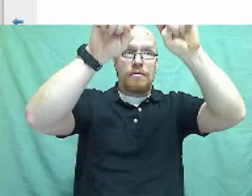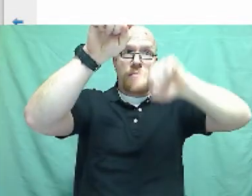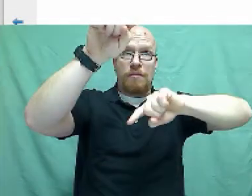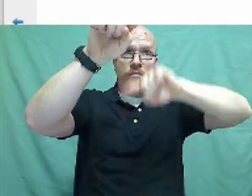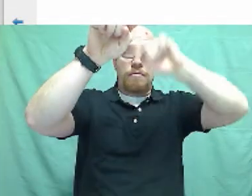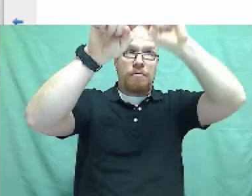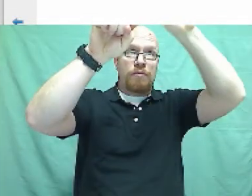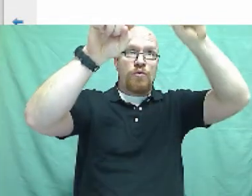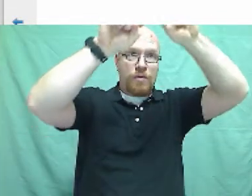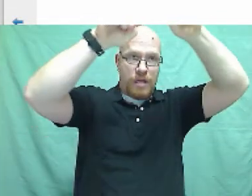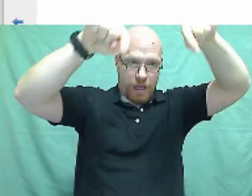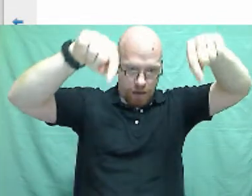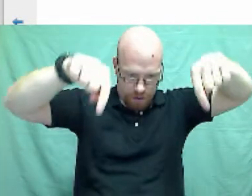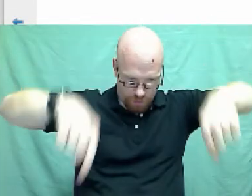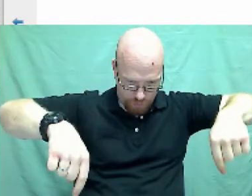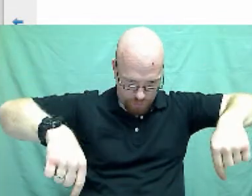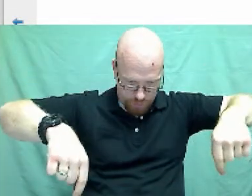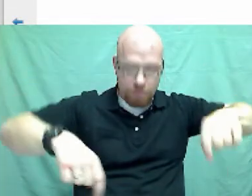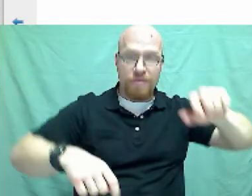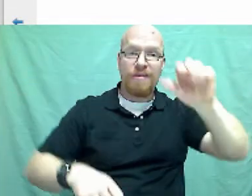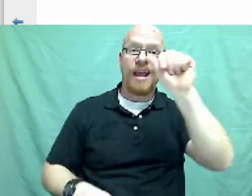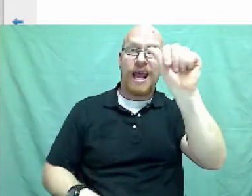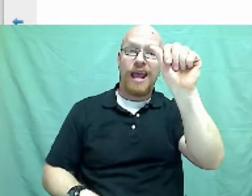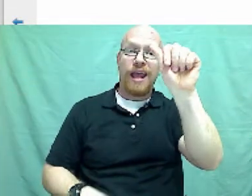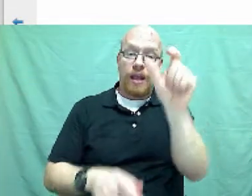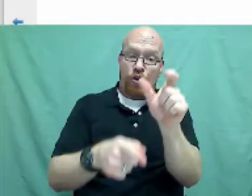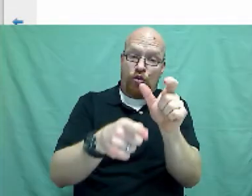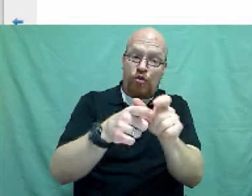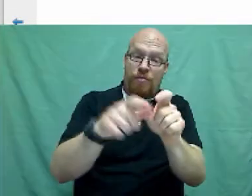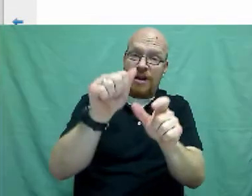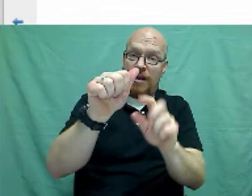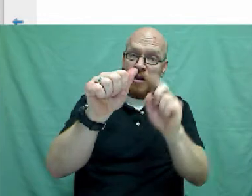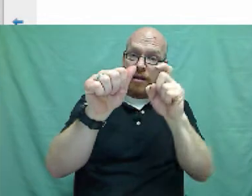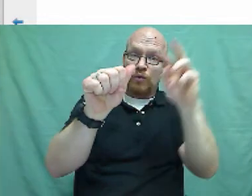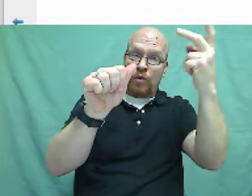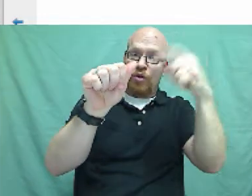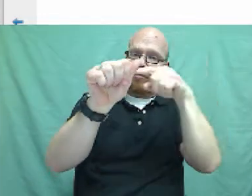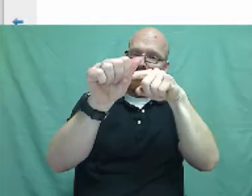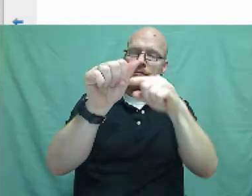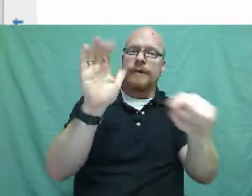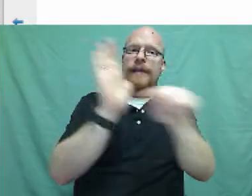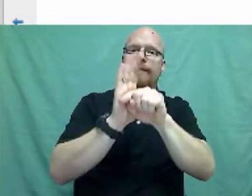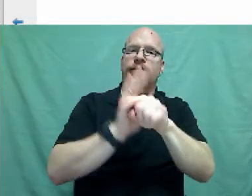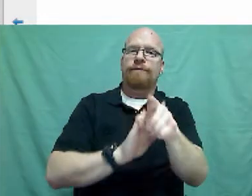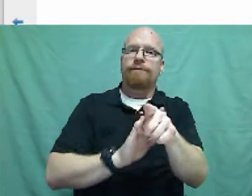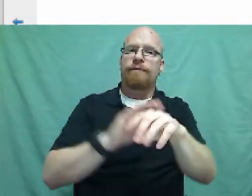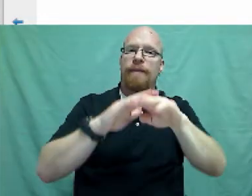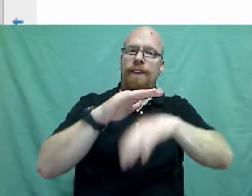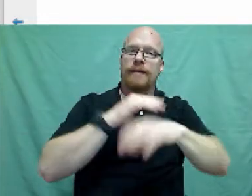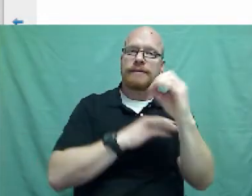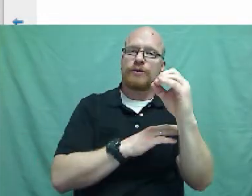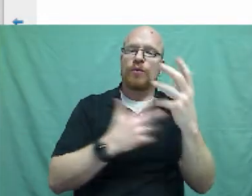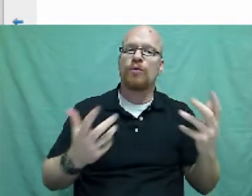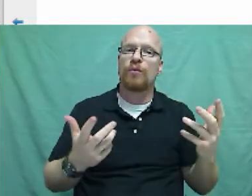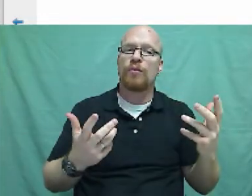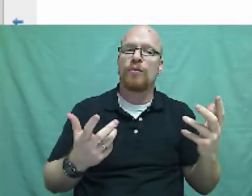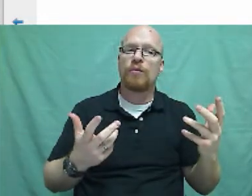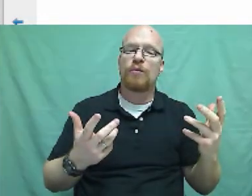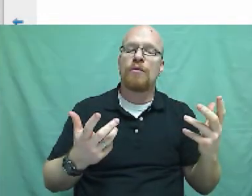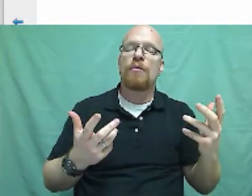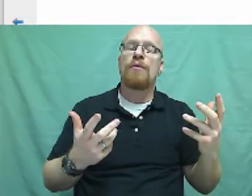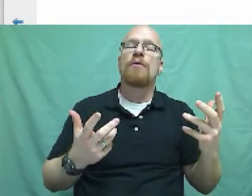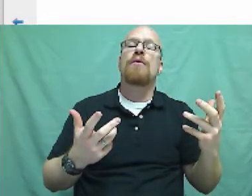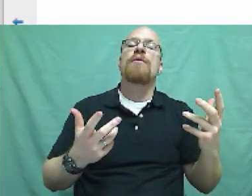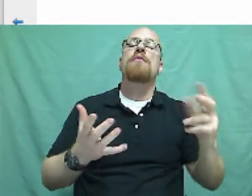Now, the blue parabola is opening downward, and the a coefficient is actually